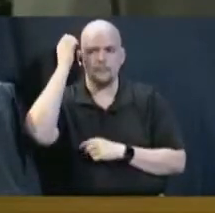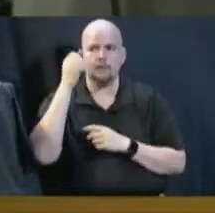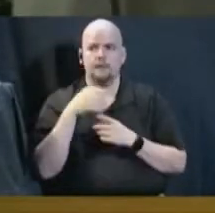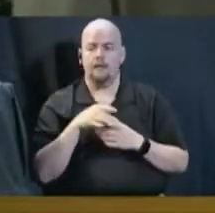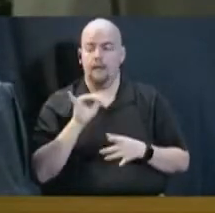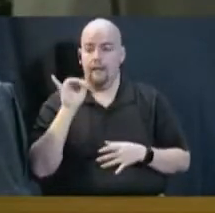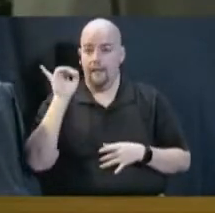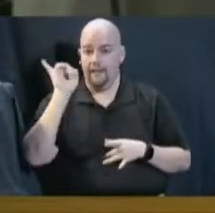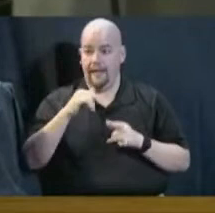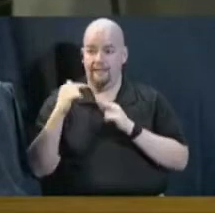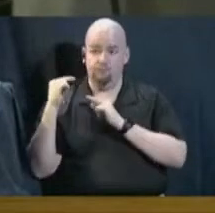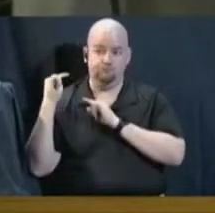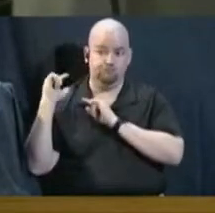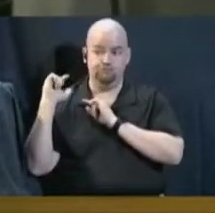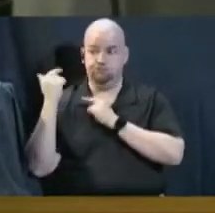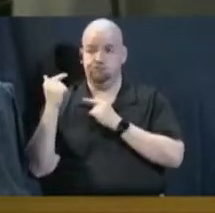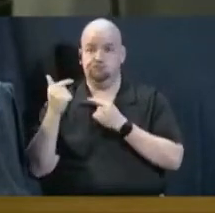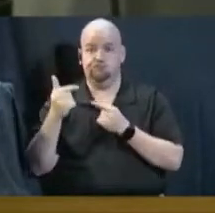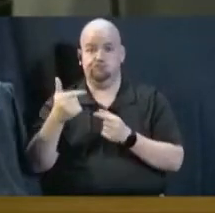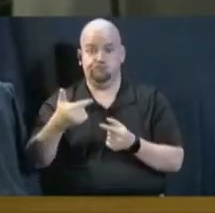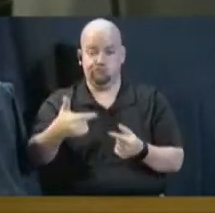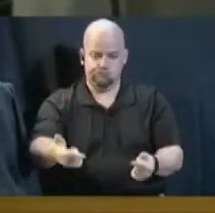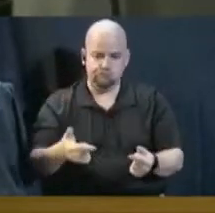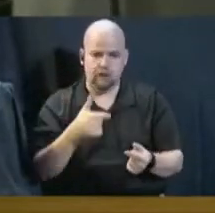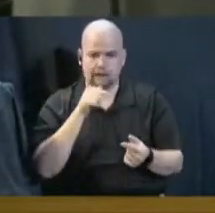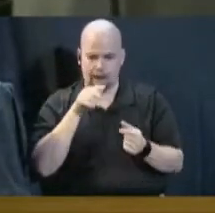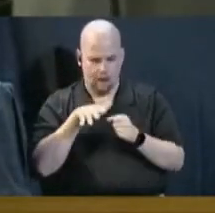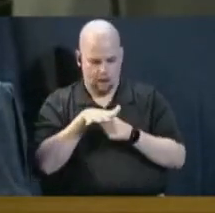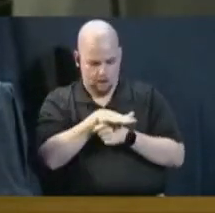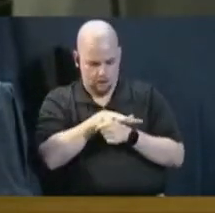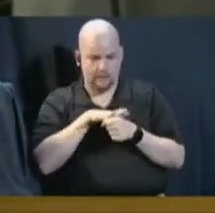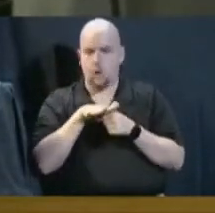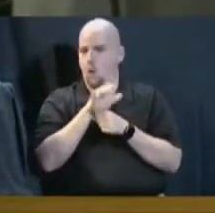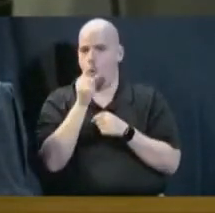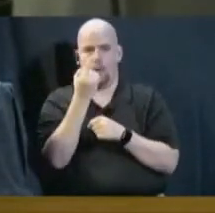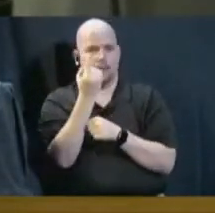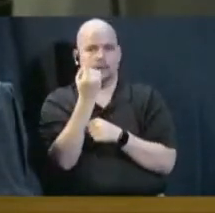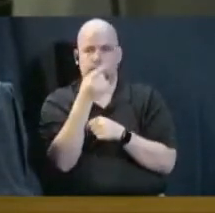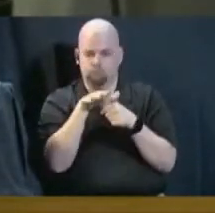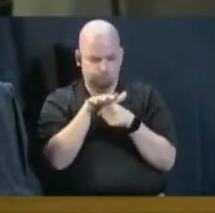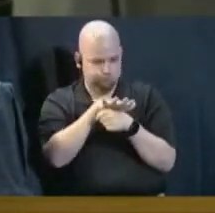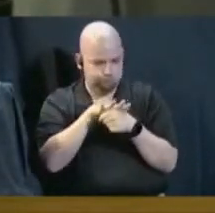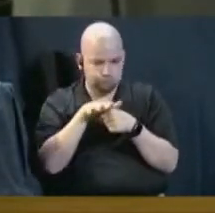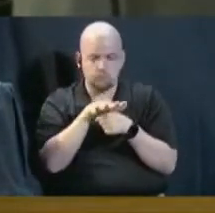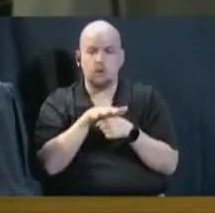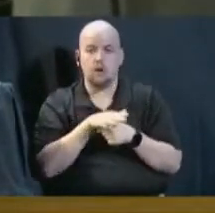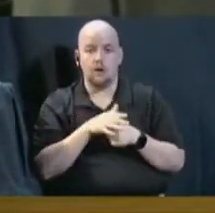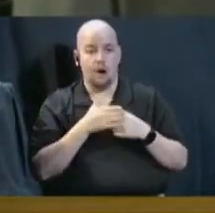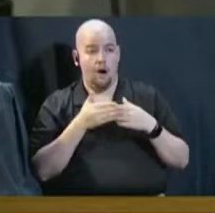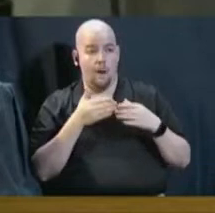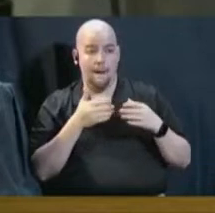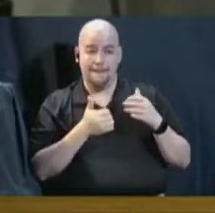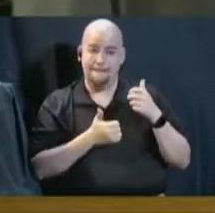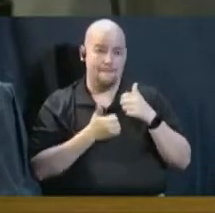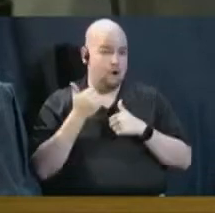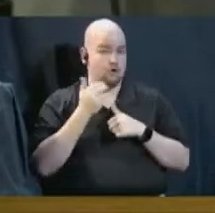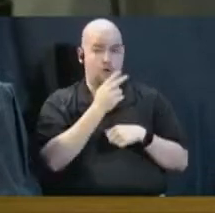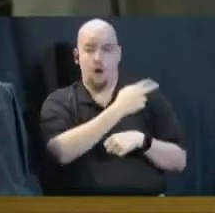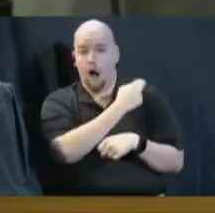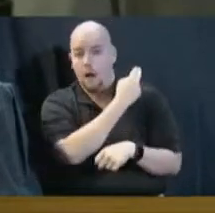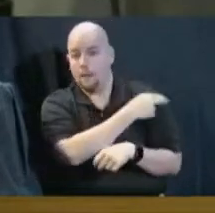extends well beyond this immediate area. All of our major hospitals serve